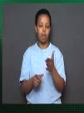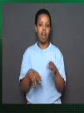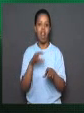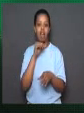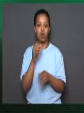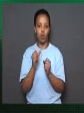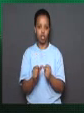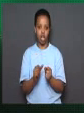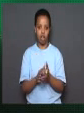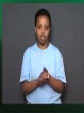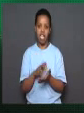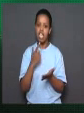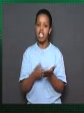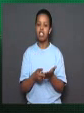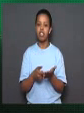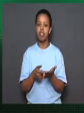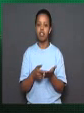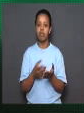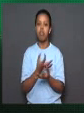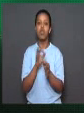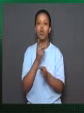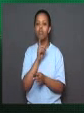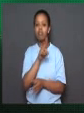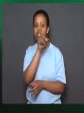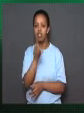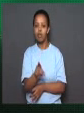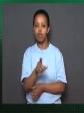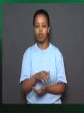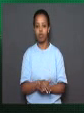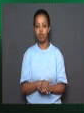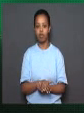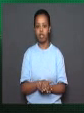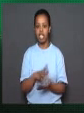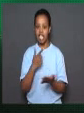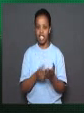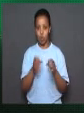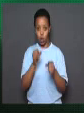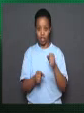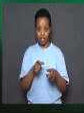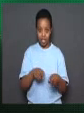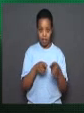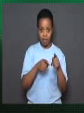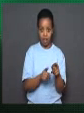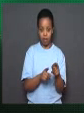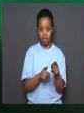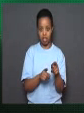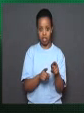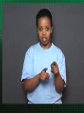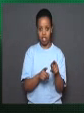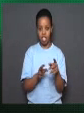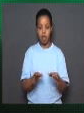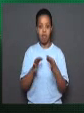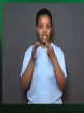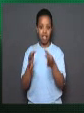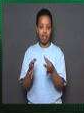What is the solution, students? Could the dairy farmer use complementary